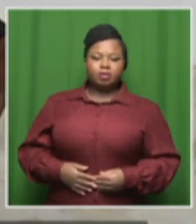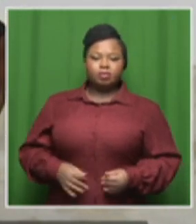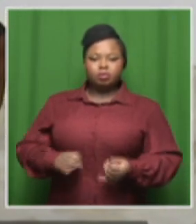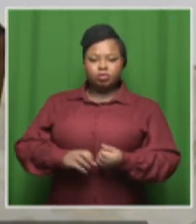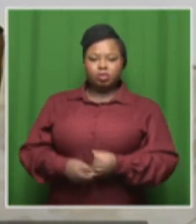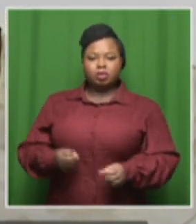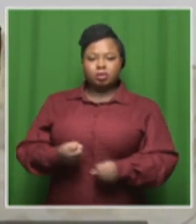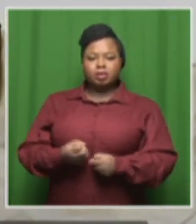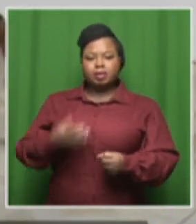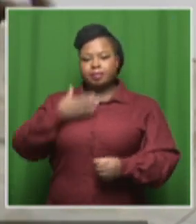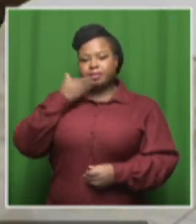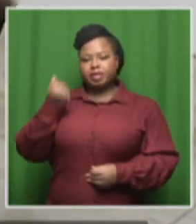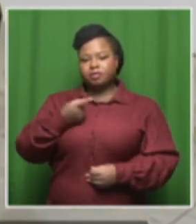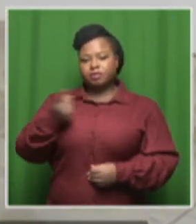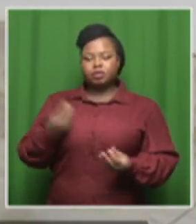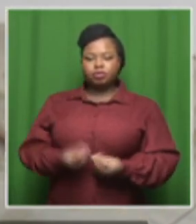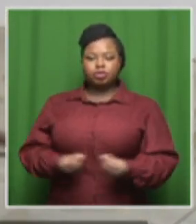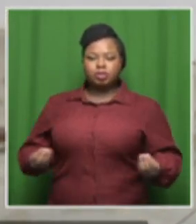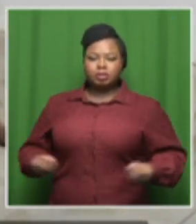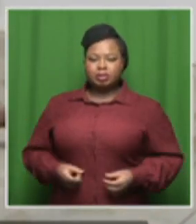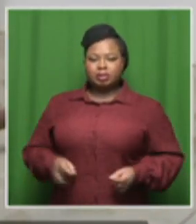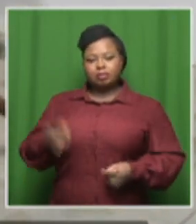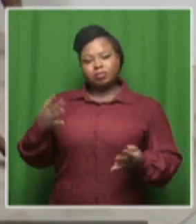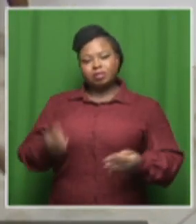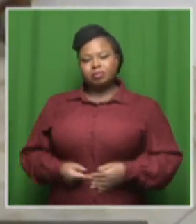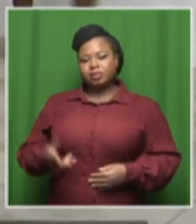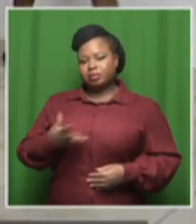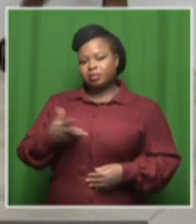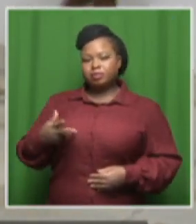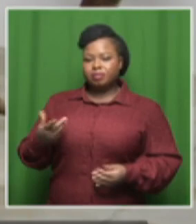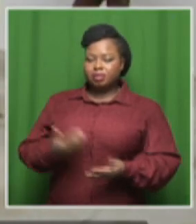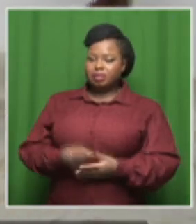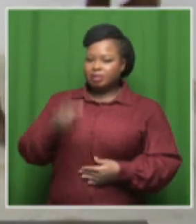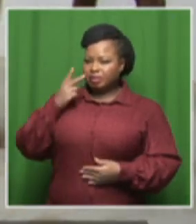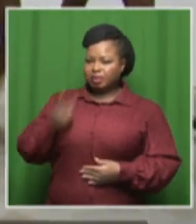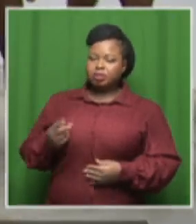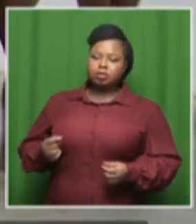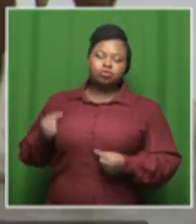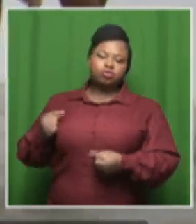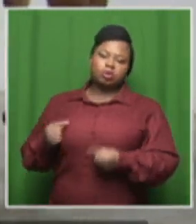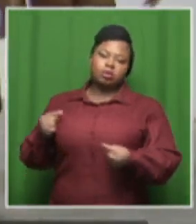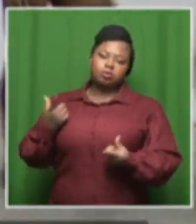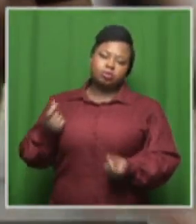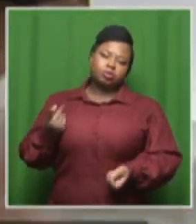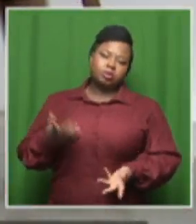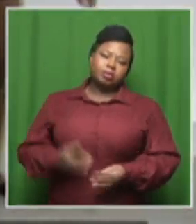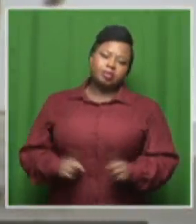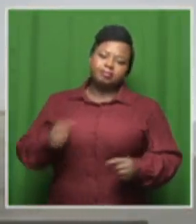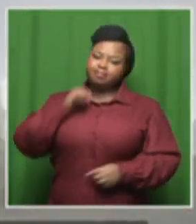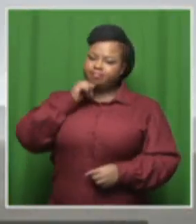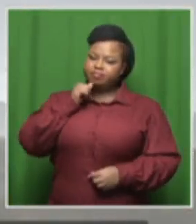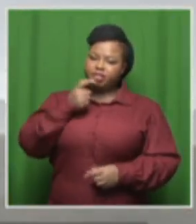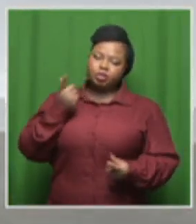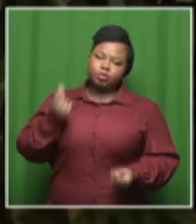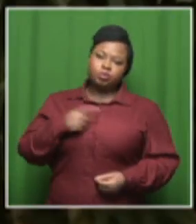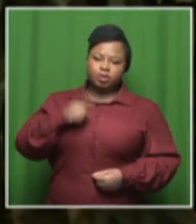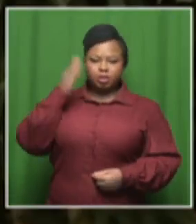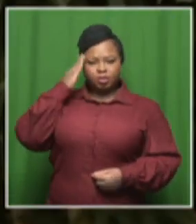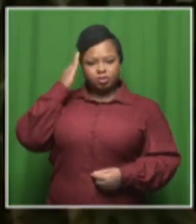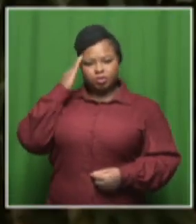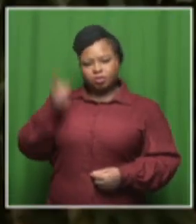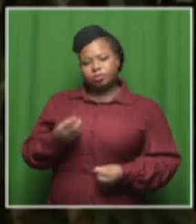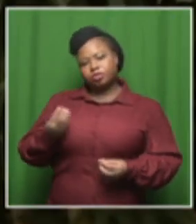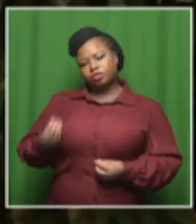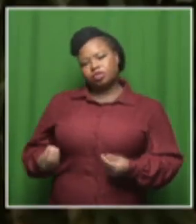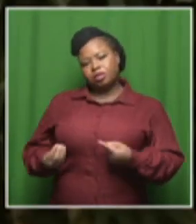way for these kids. Like. Sometimes these moms, I can just see they struggle to do it, but they do it anyway because they know this is